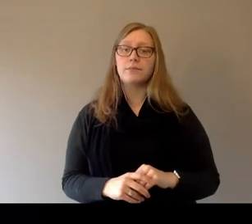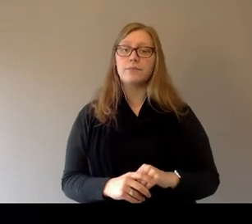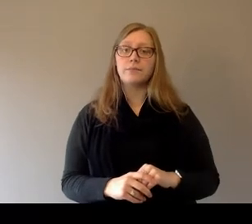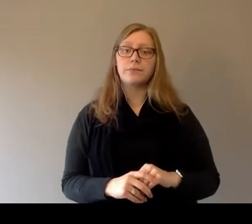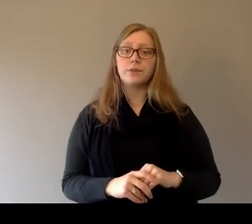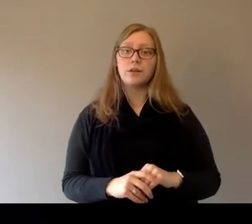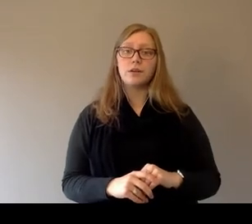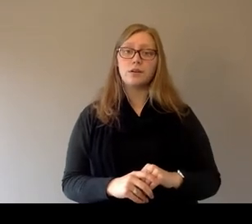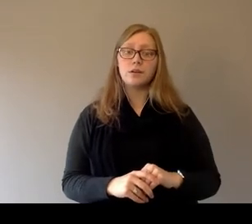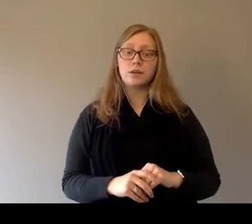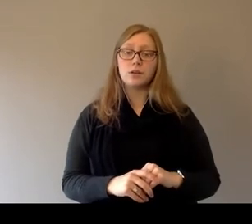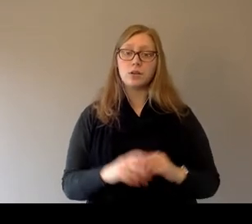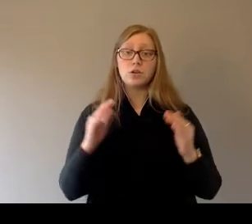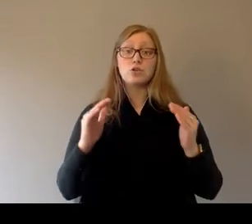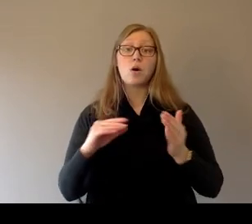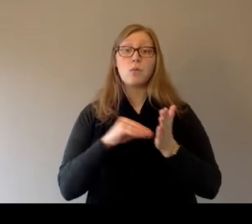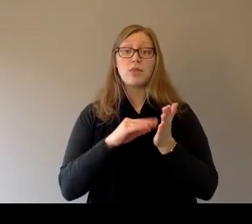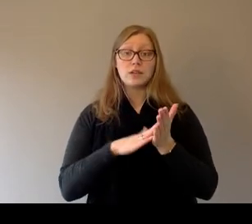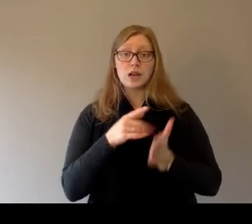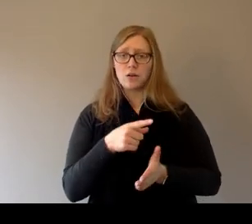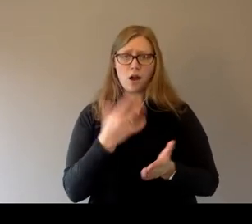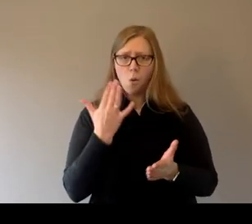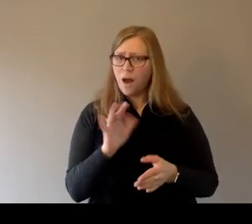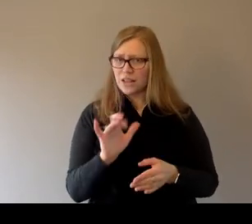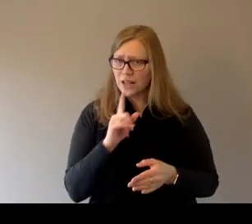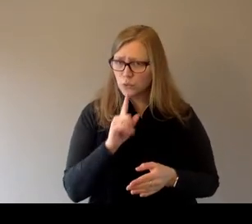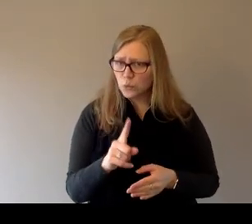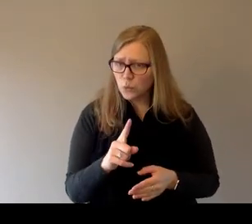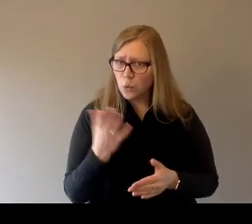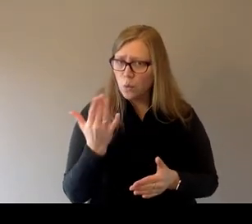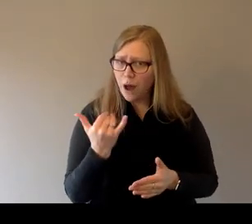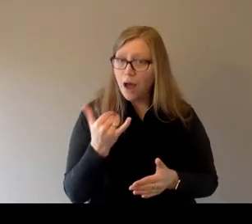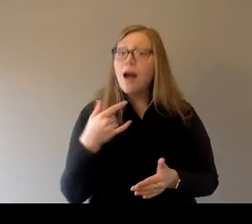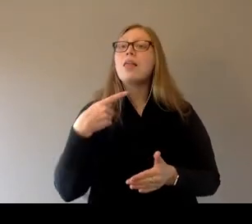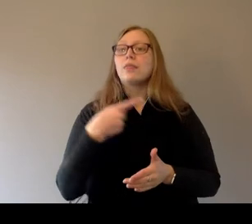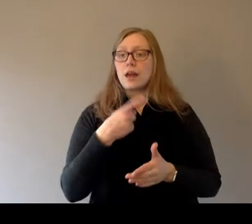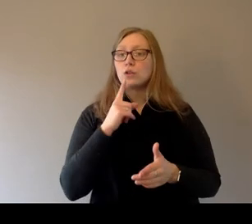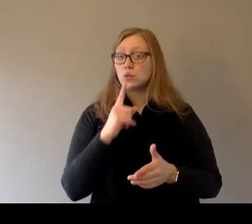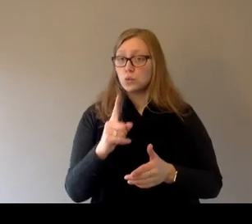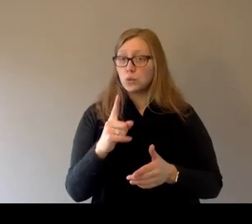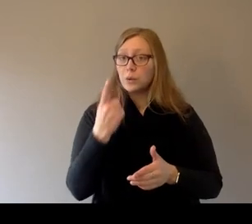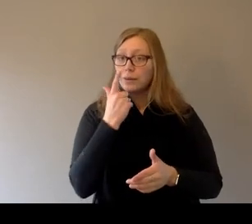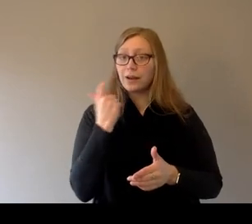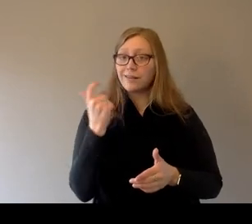write this down. Why is that true? That's the reflexive